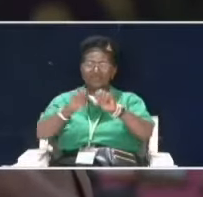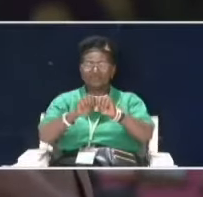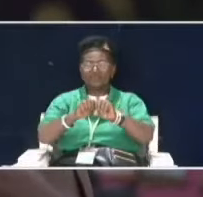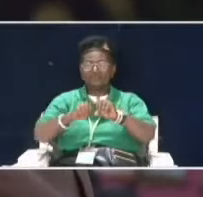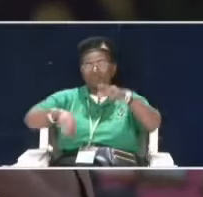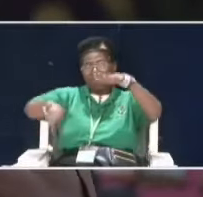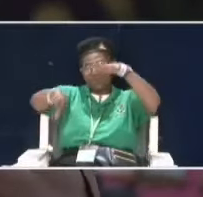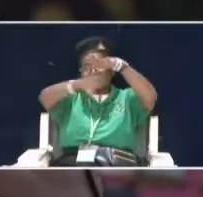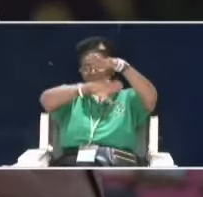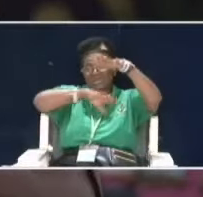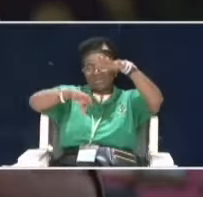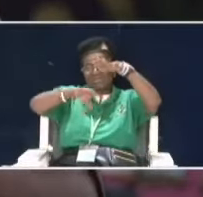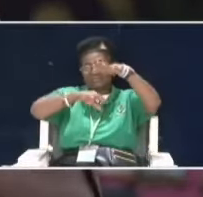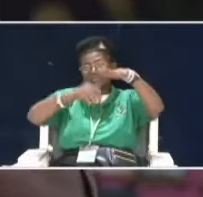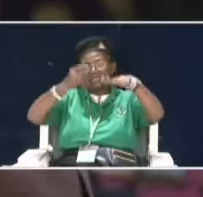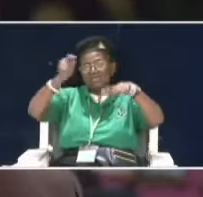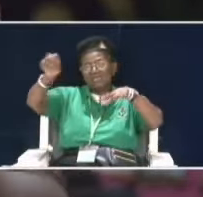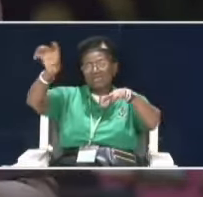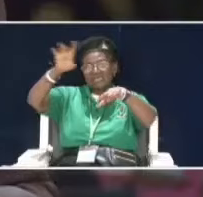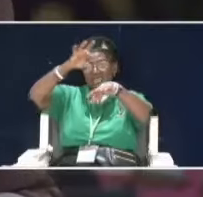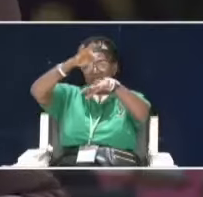underneath the earth.